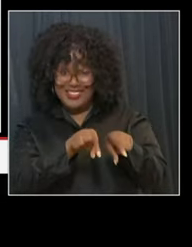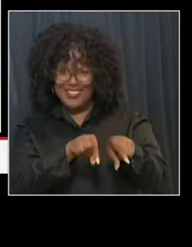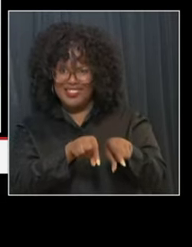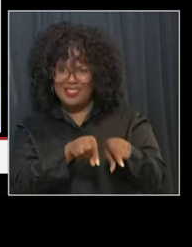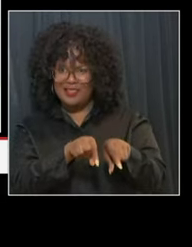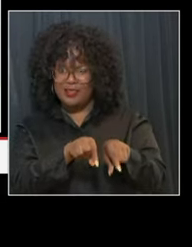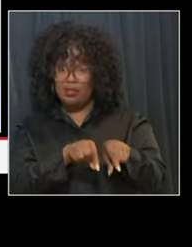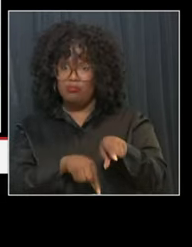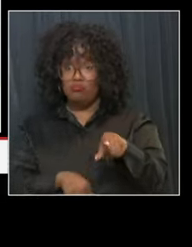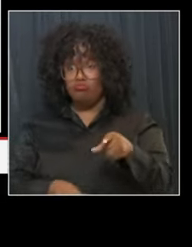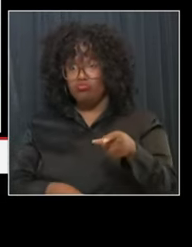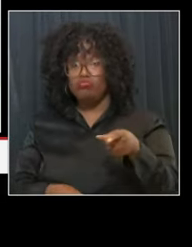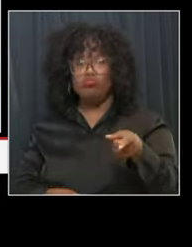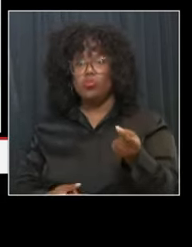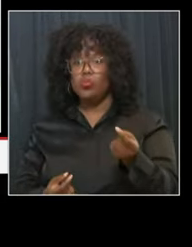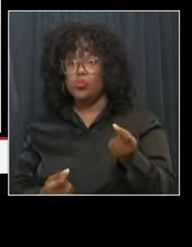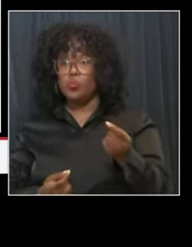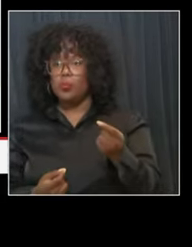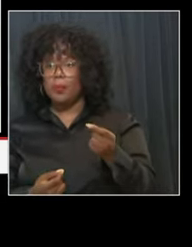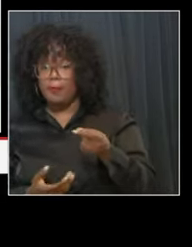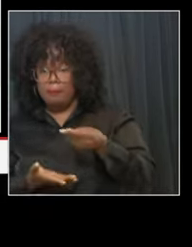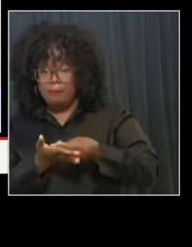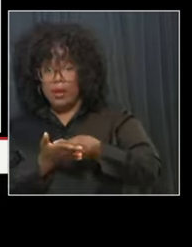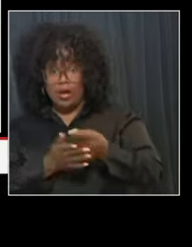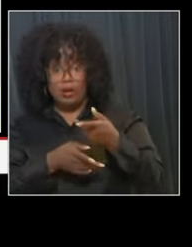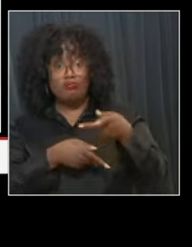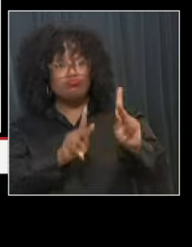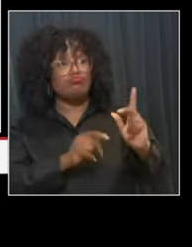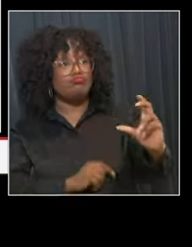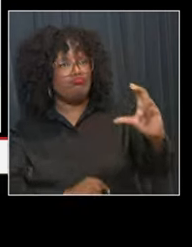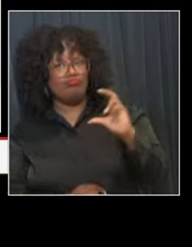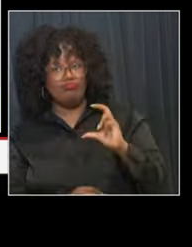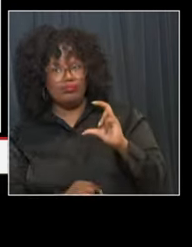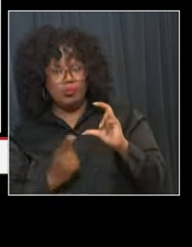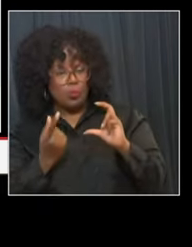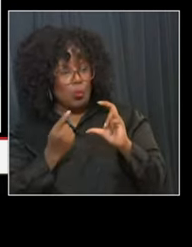to be able to more quickly build the jail. We didn't,